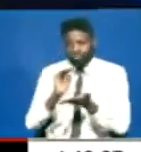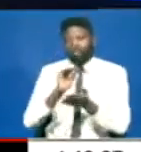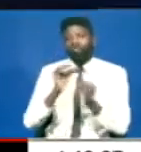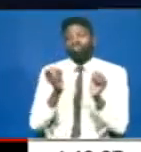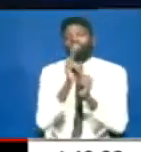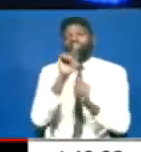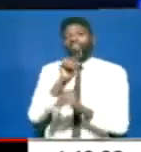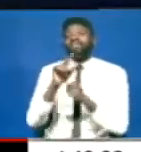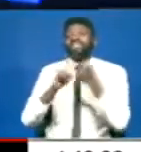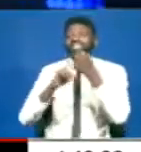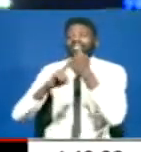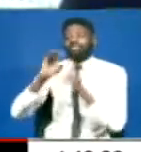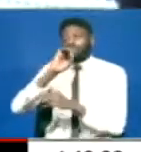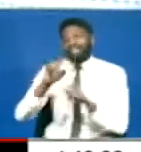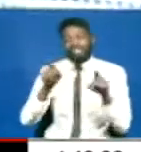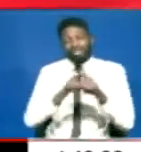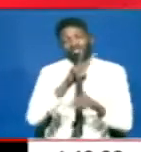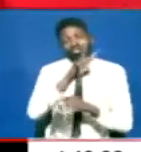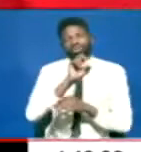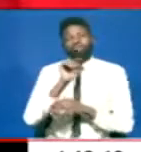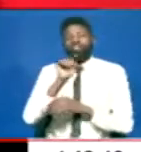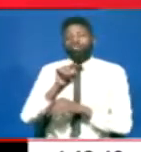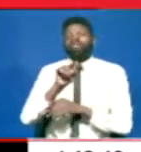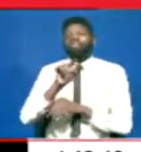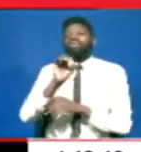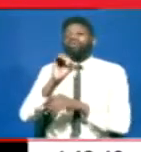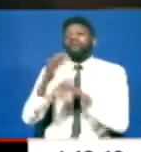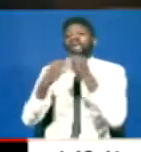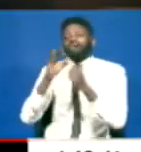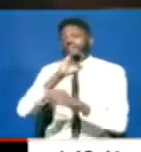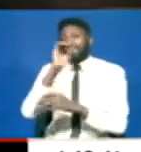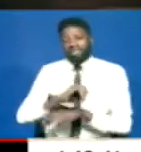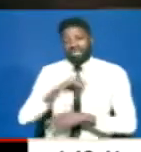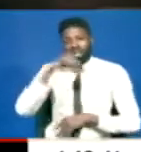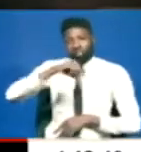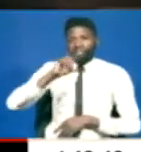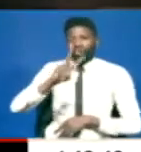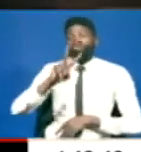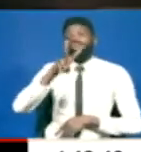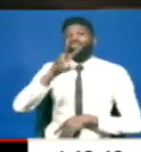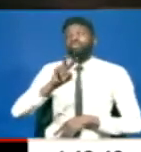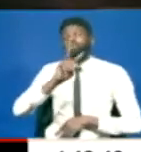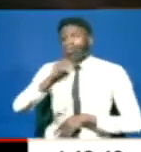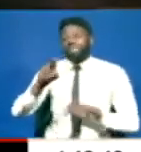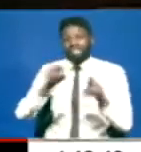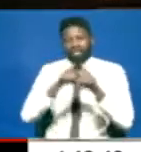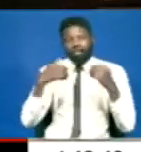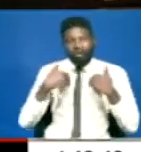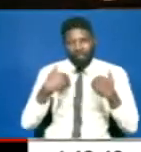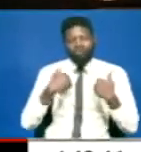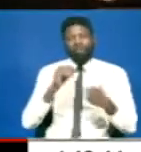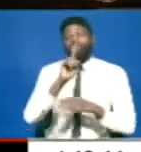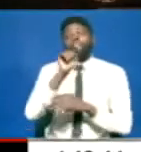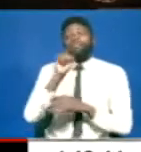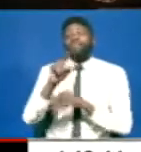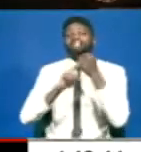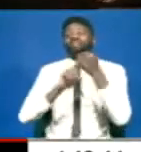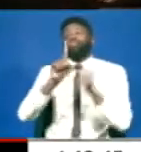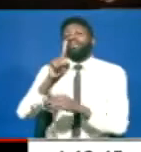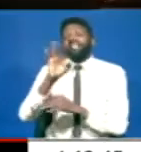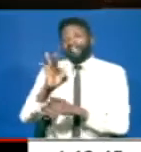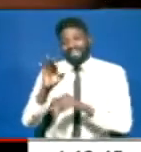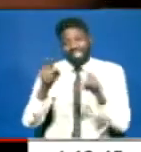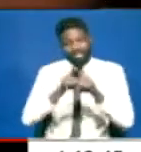and 20.08% respectively in Q2 2022, recording 1.613 points and